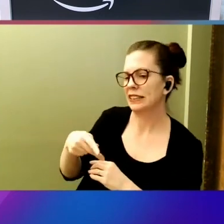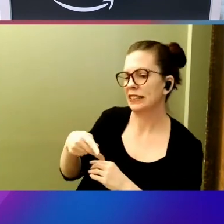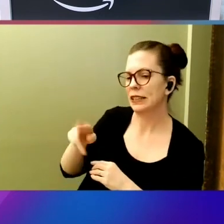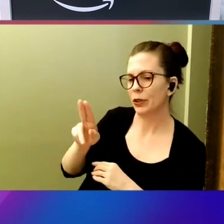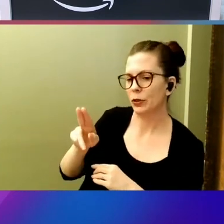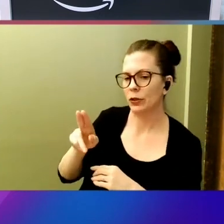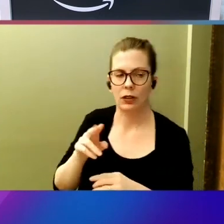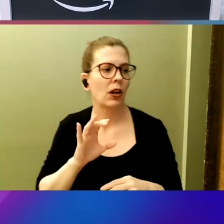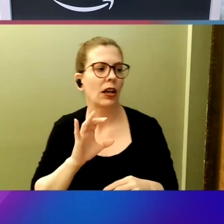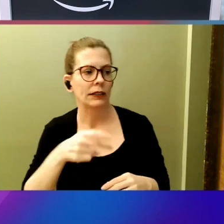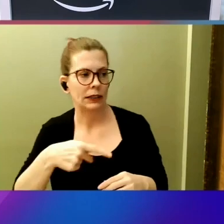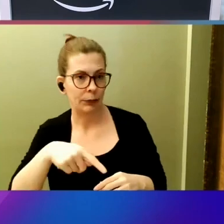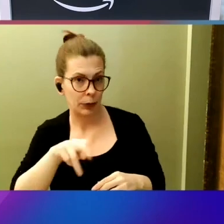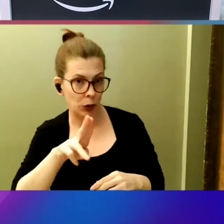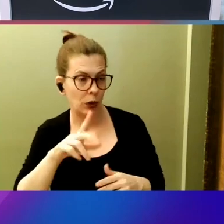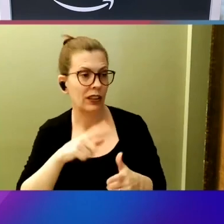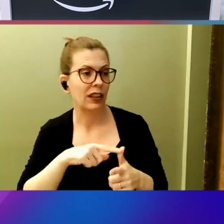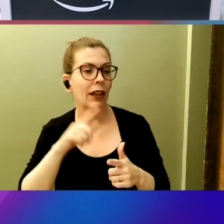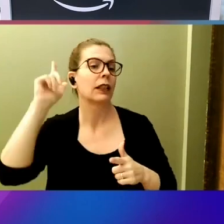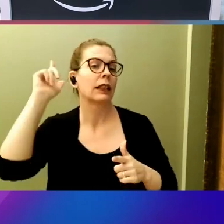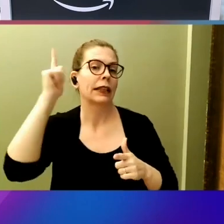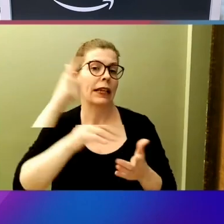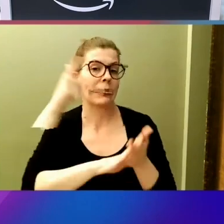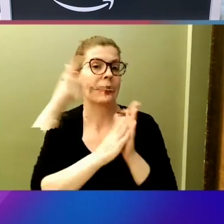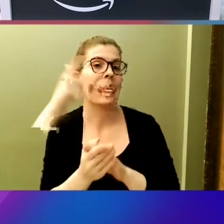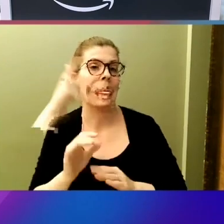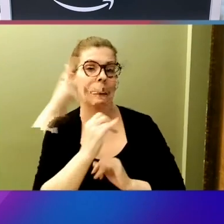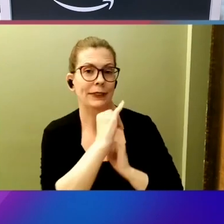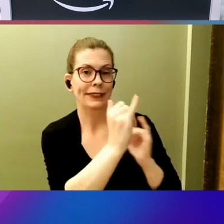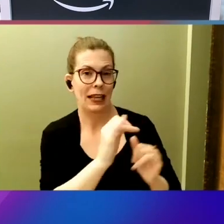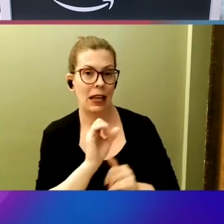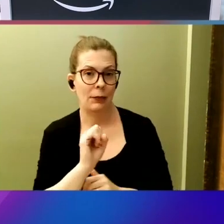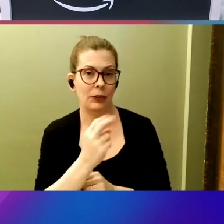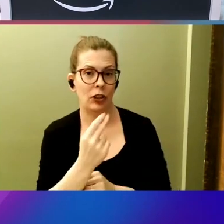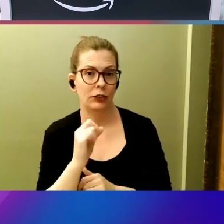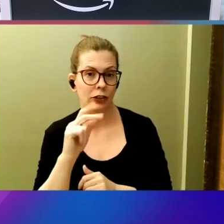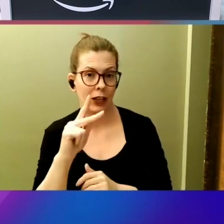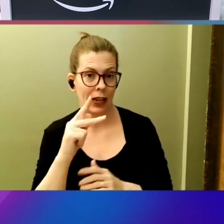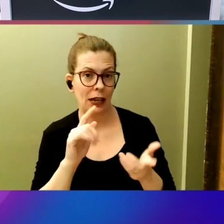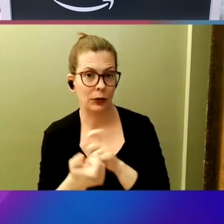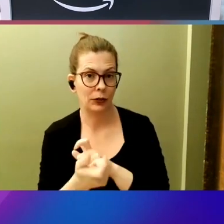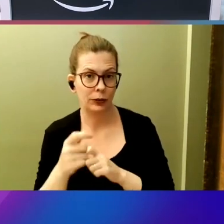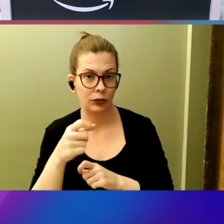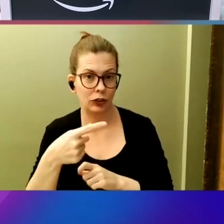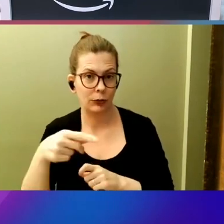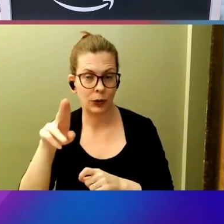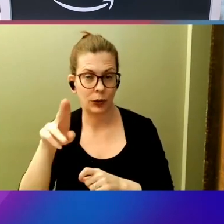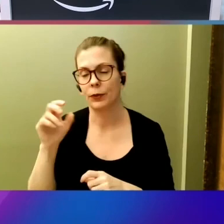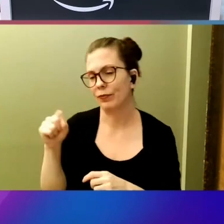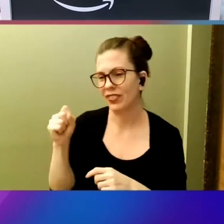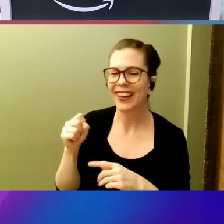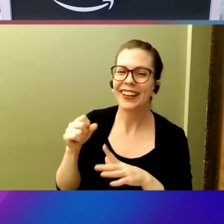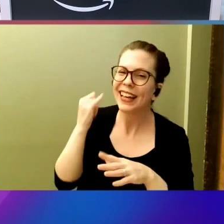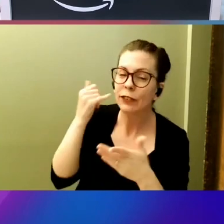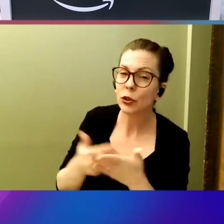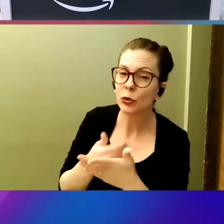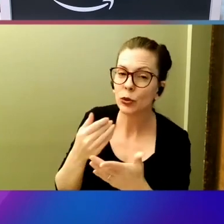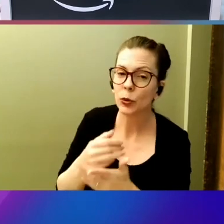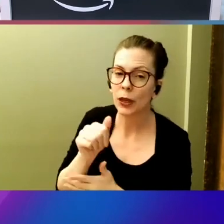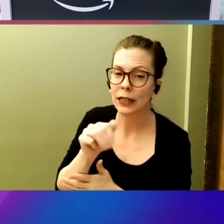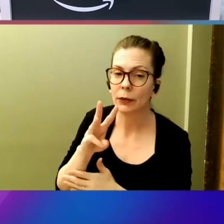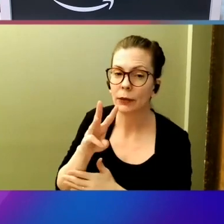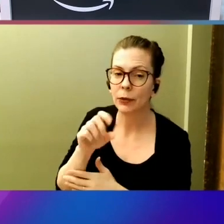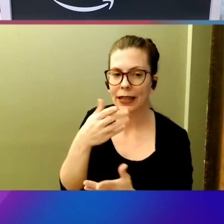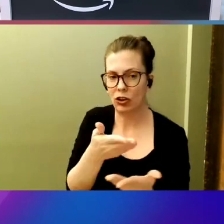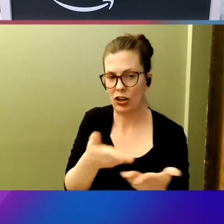learn more, like Shashank, then I Exactly. can And start also, using GPUs. also show her the AWS, like if you're new, so Yes. these are the assets we were talking about earlier.